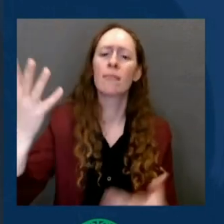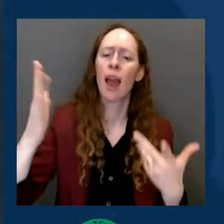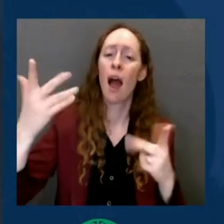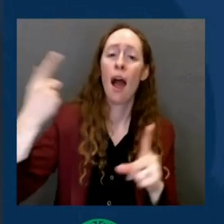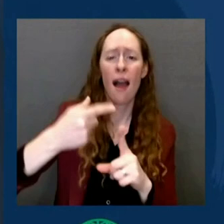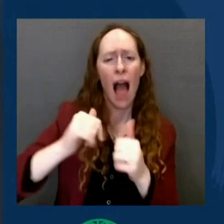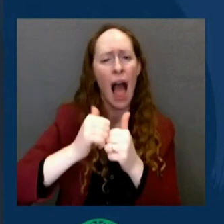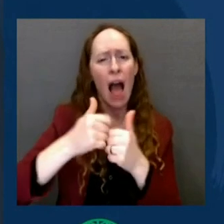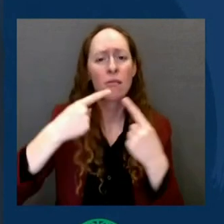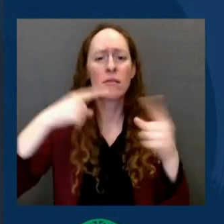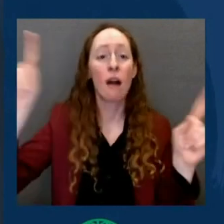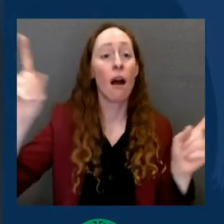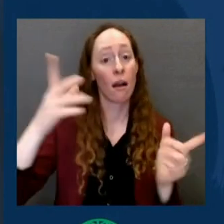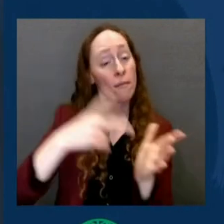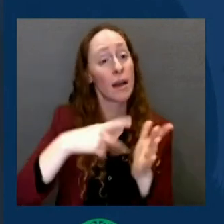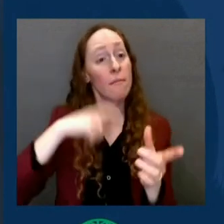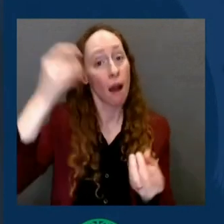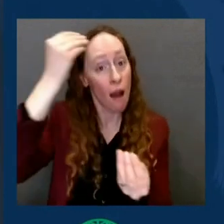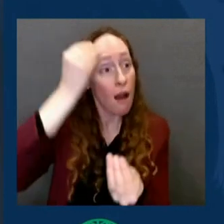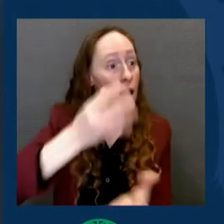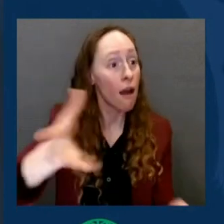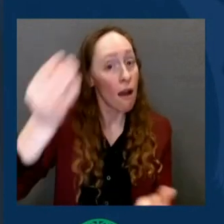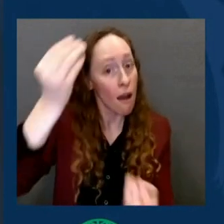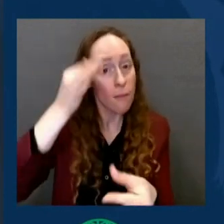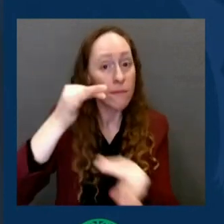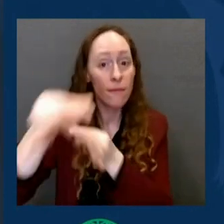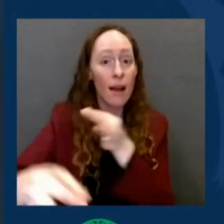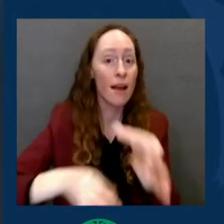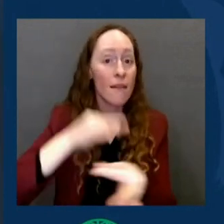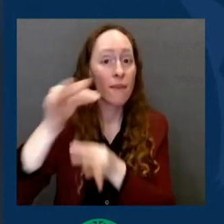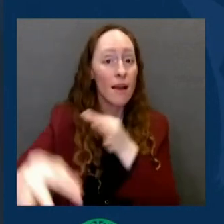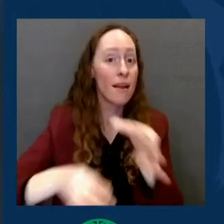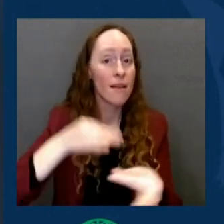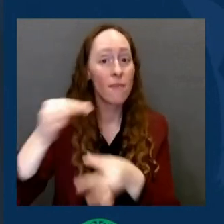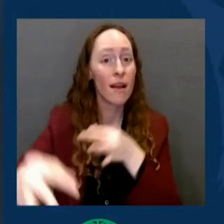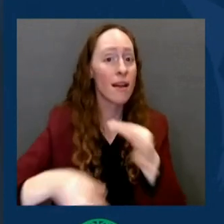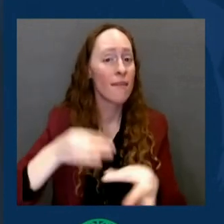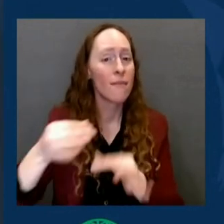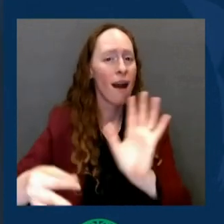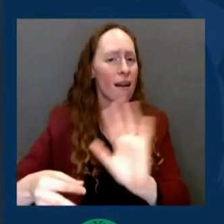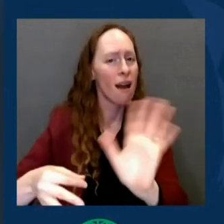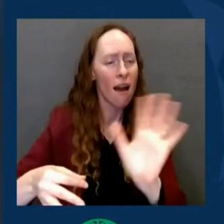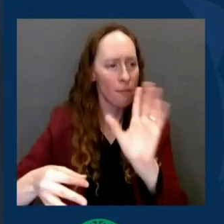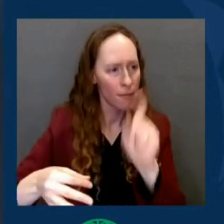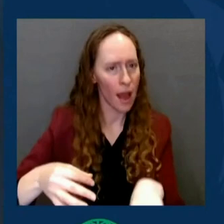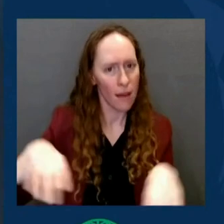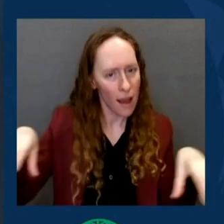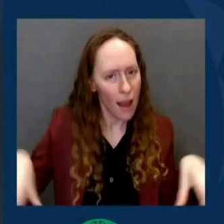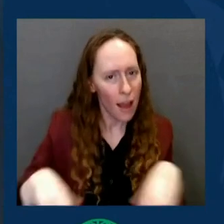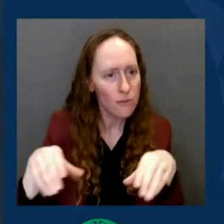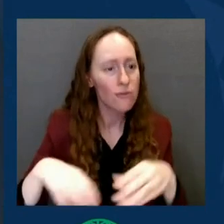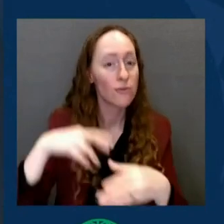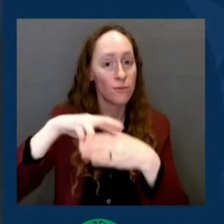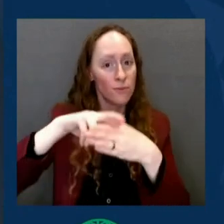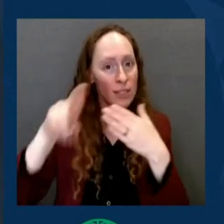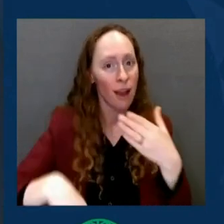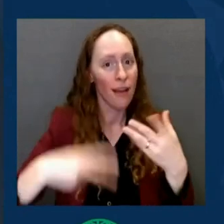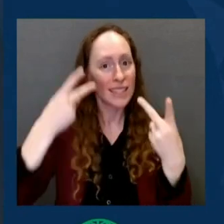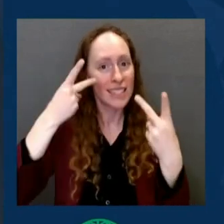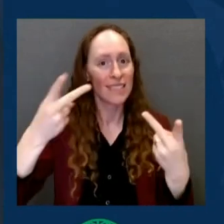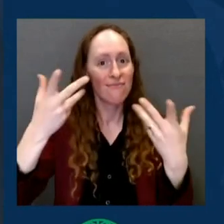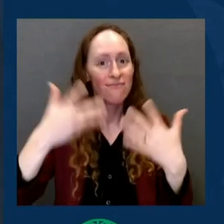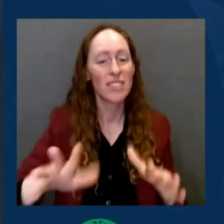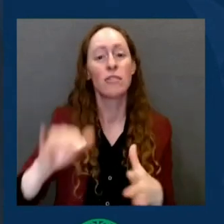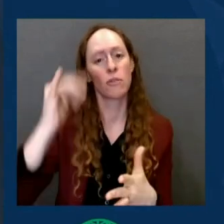why I've asked one of our great diplomats, a man with deep respect for Africa and long experience working